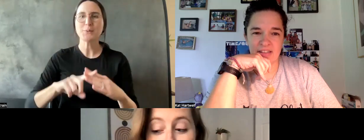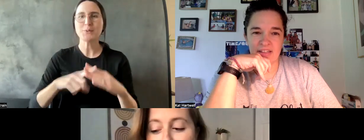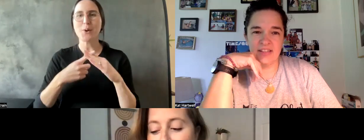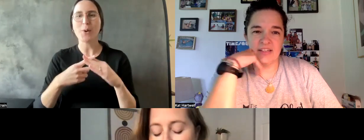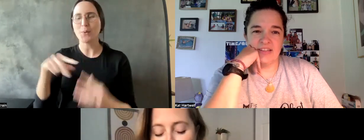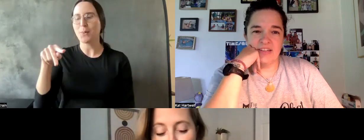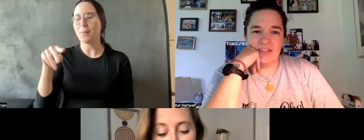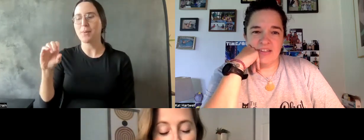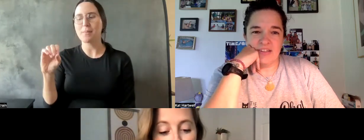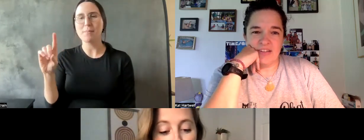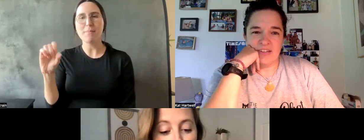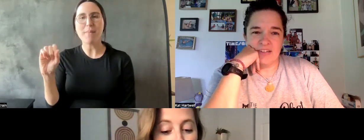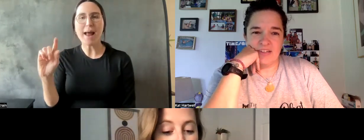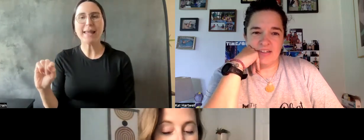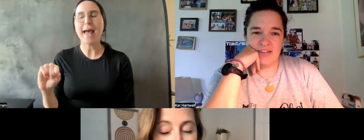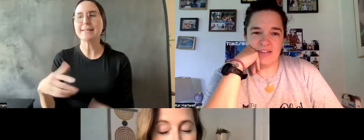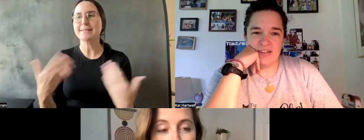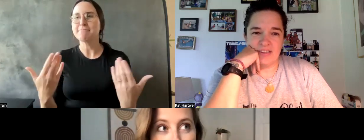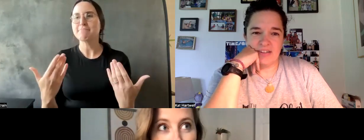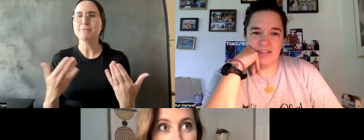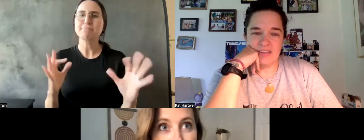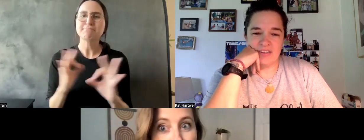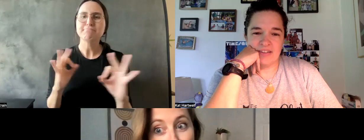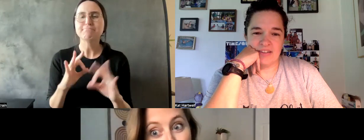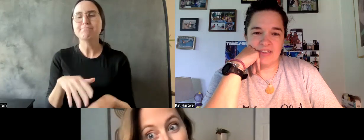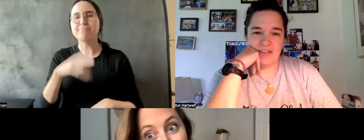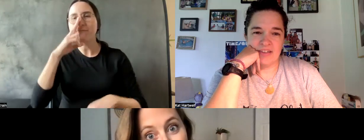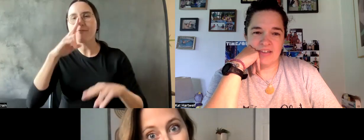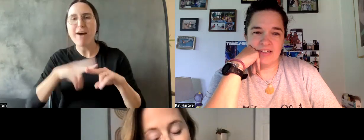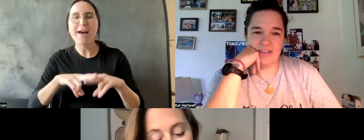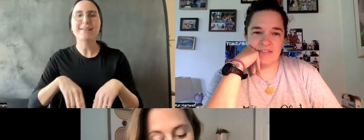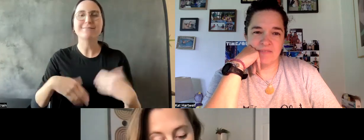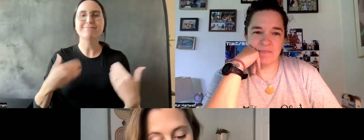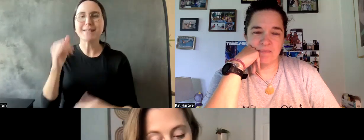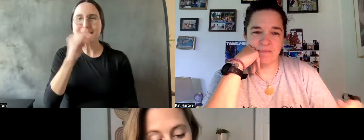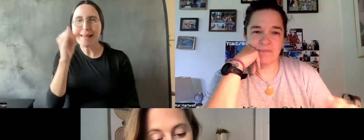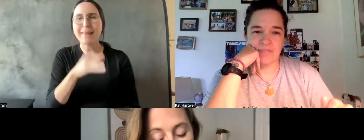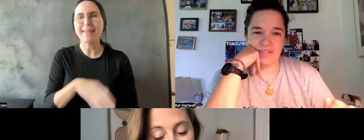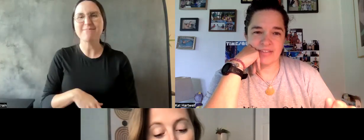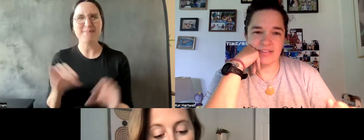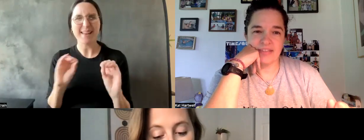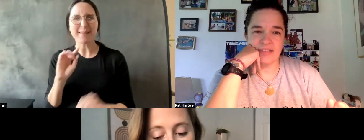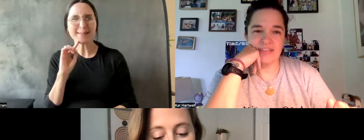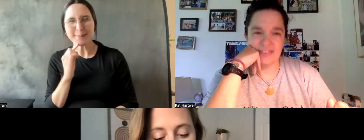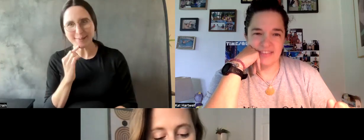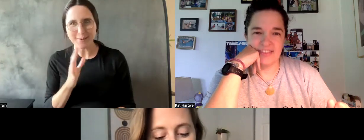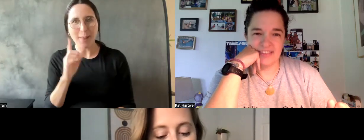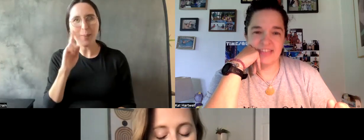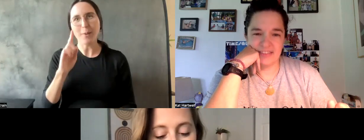fun. And so when I got to the event in West